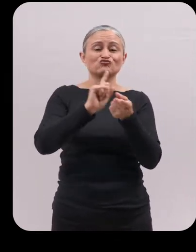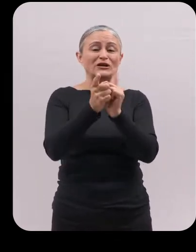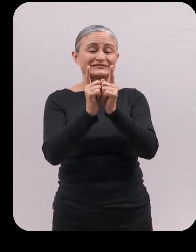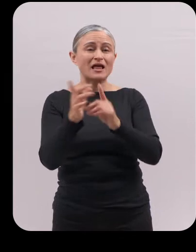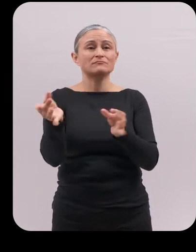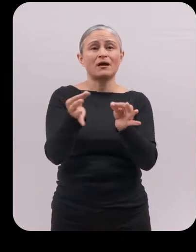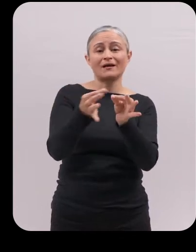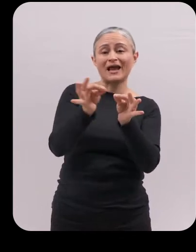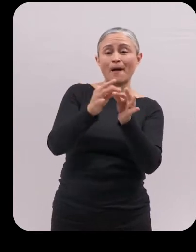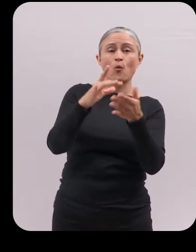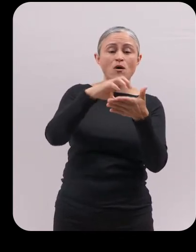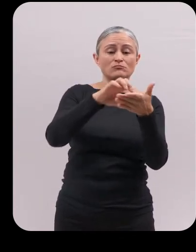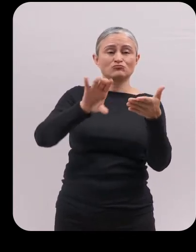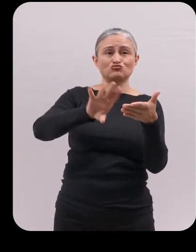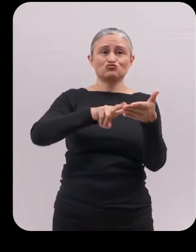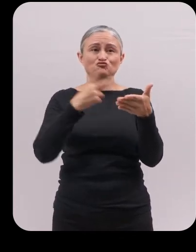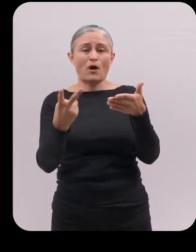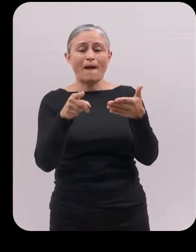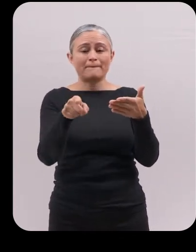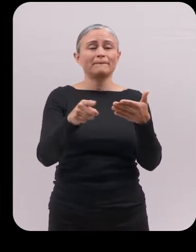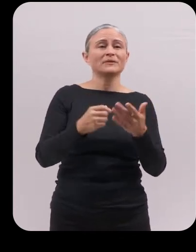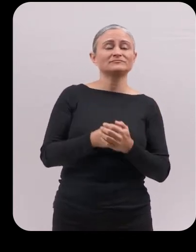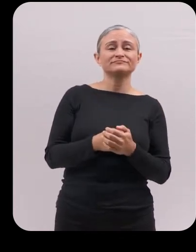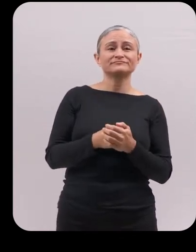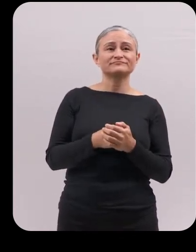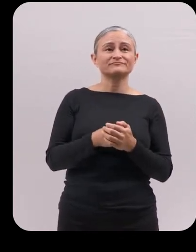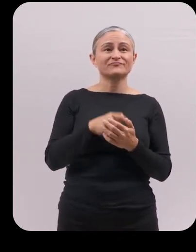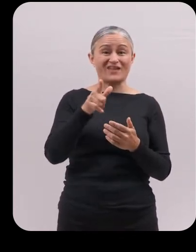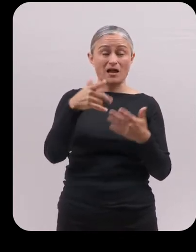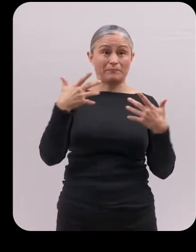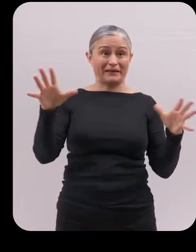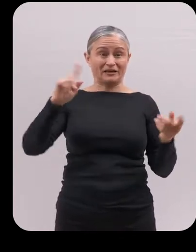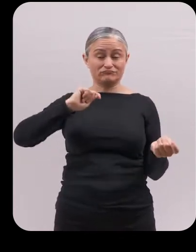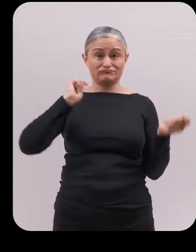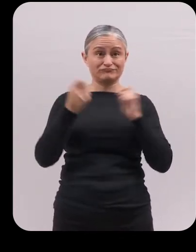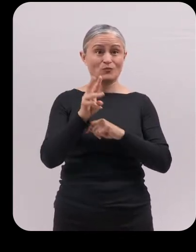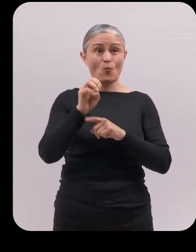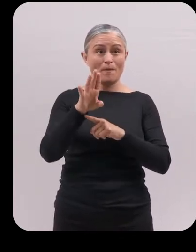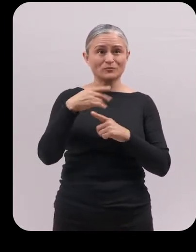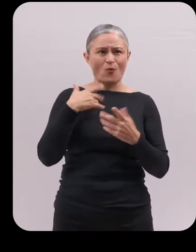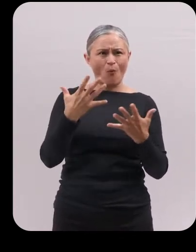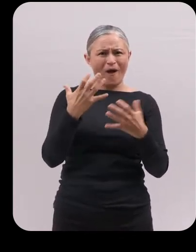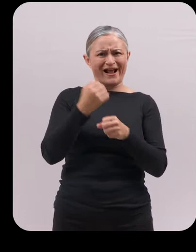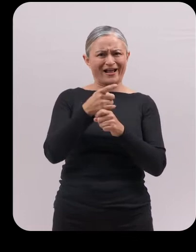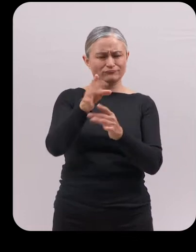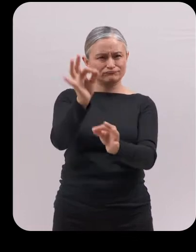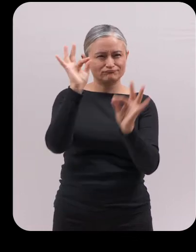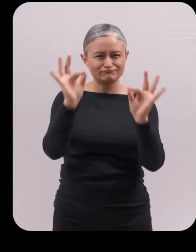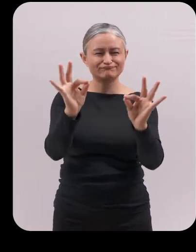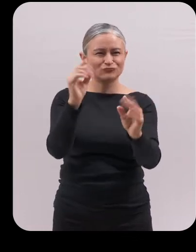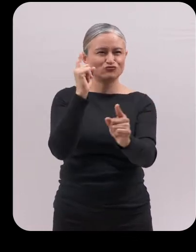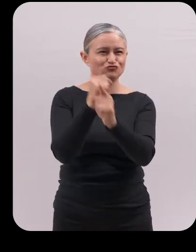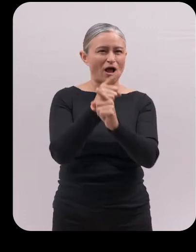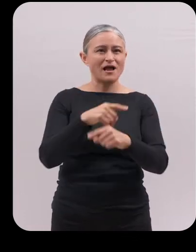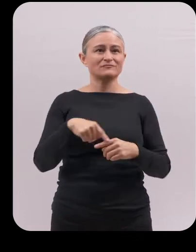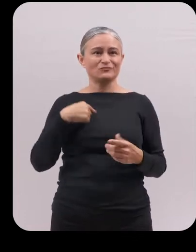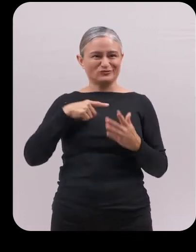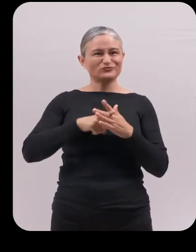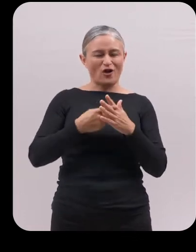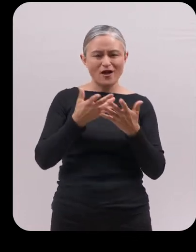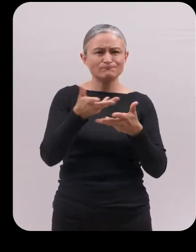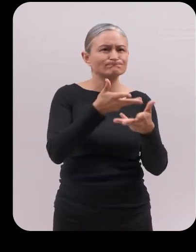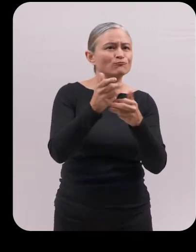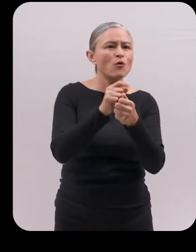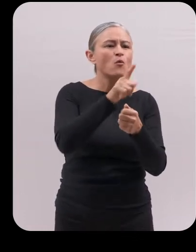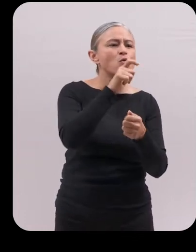or transcribe. This is a big shift for the web, so we want to get it right. We've started to engage with other browsers, and